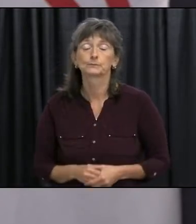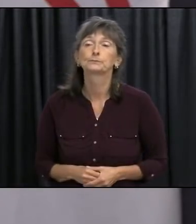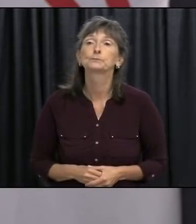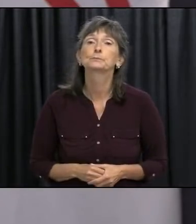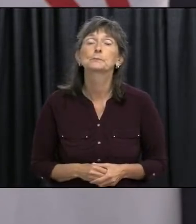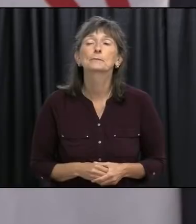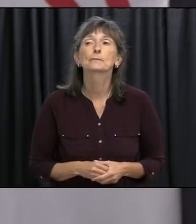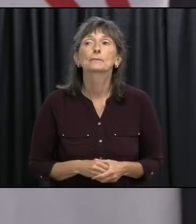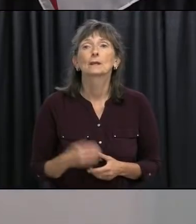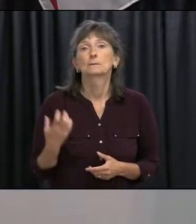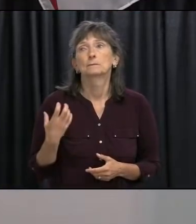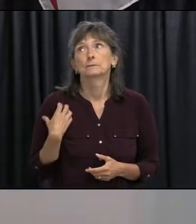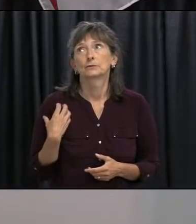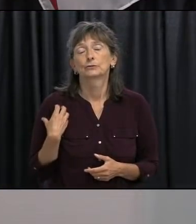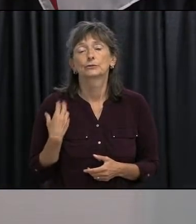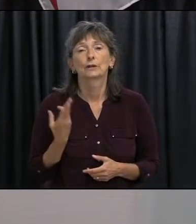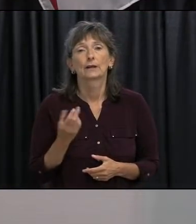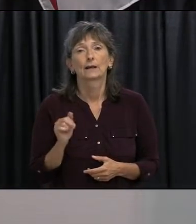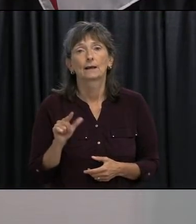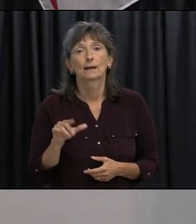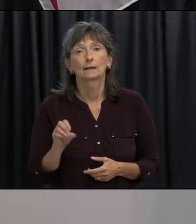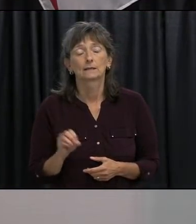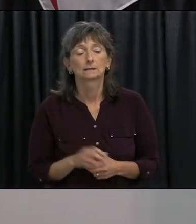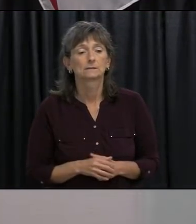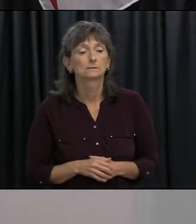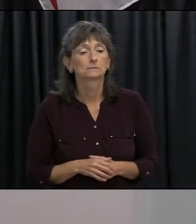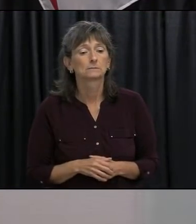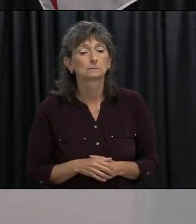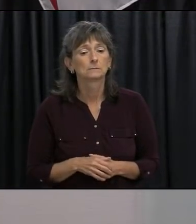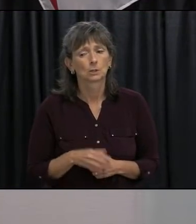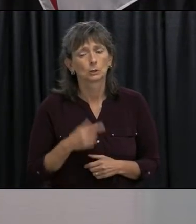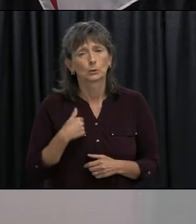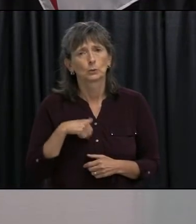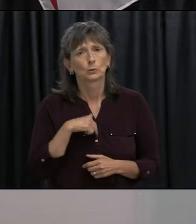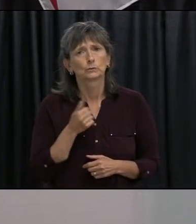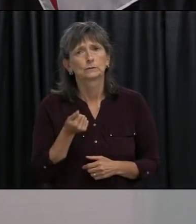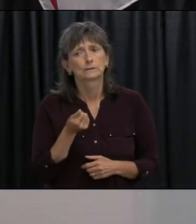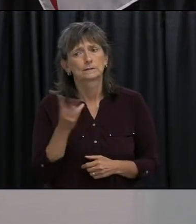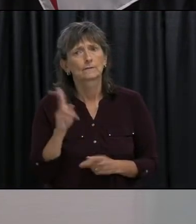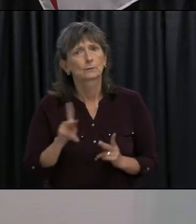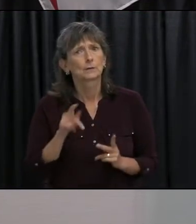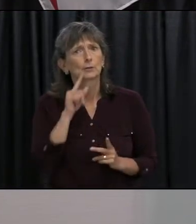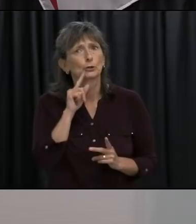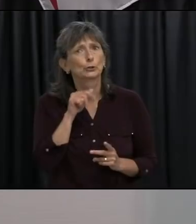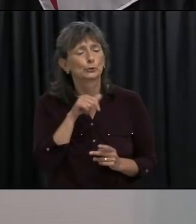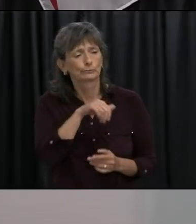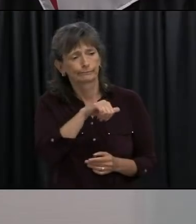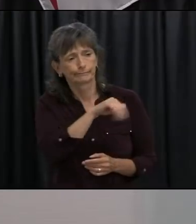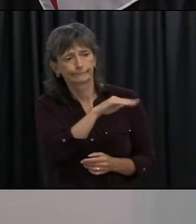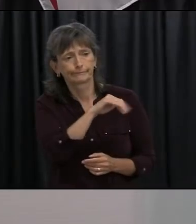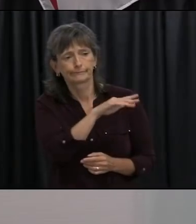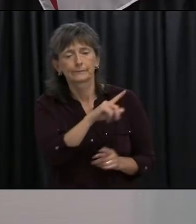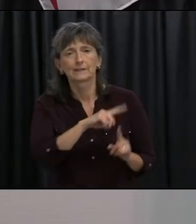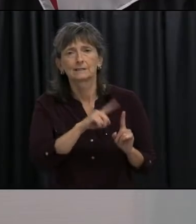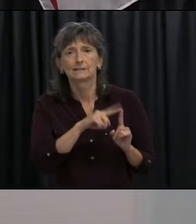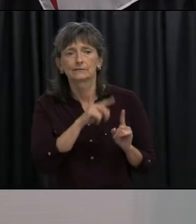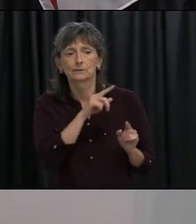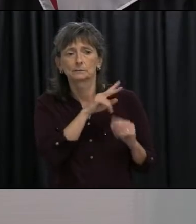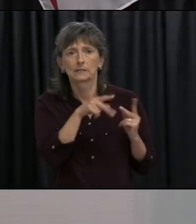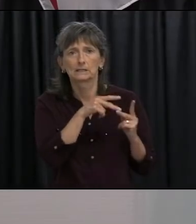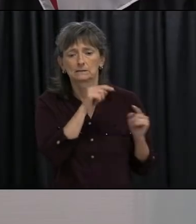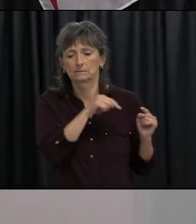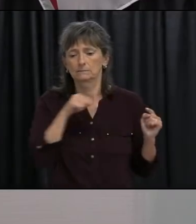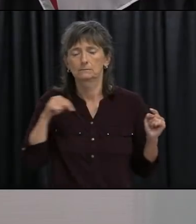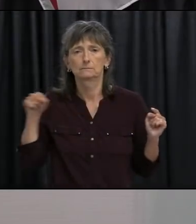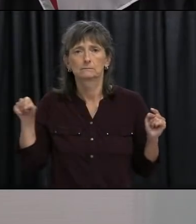Holly, for reference, we've had several people who were turned away from various ports of entry in the